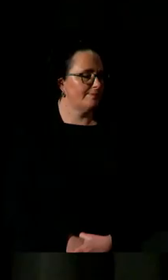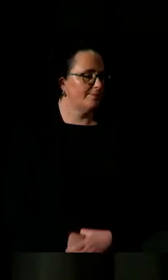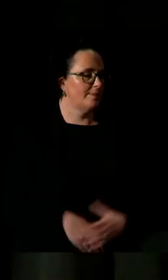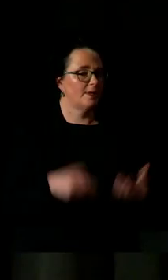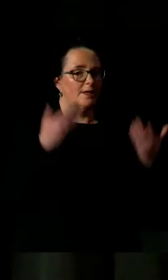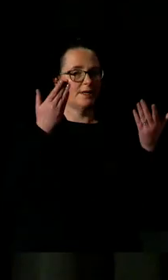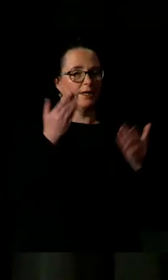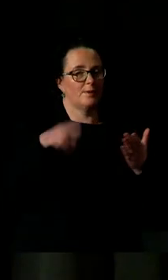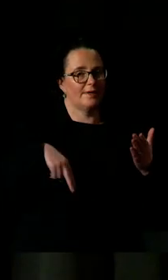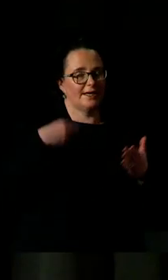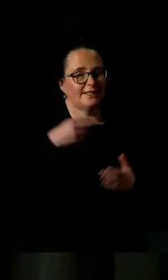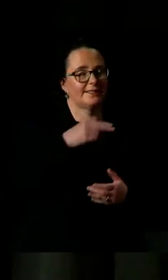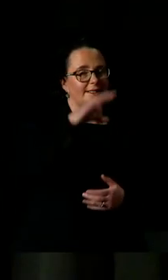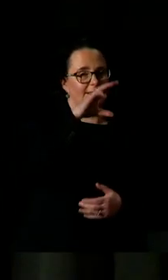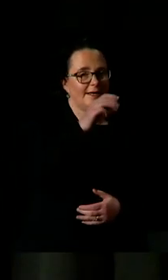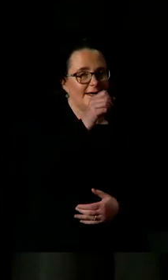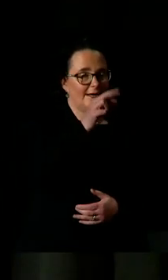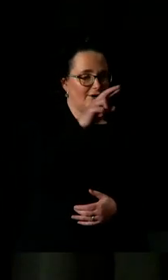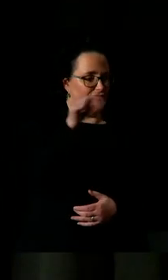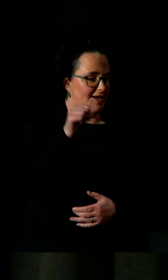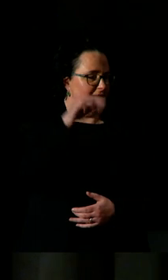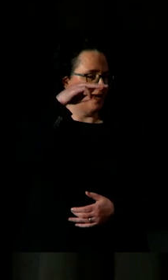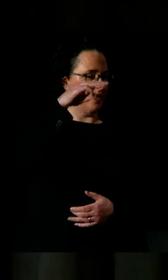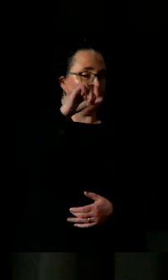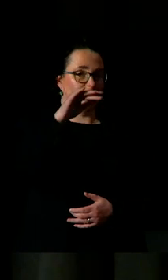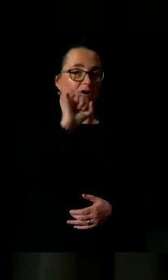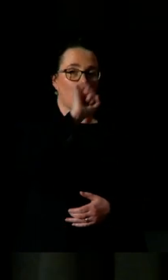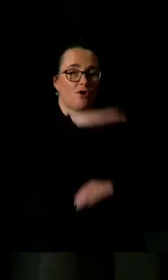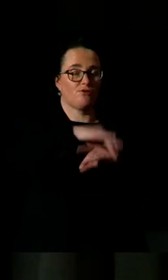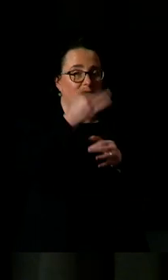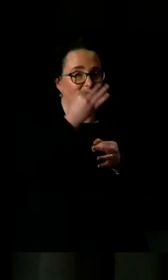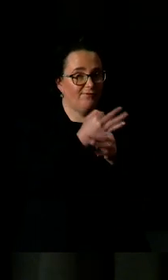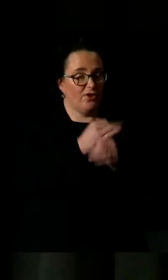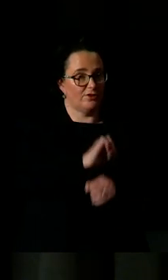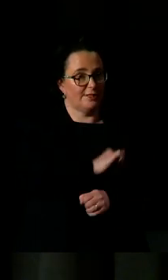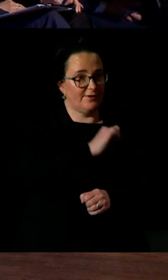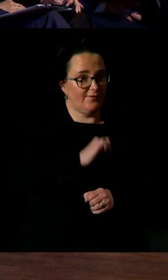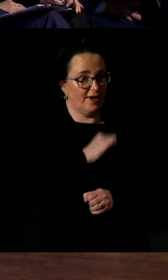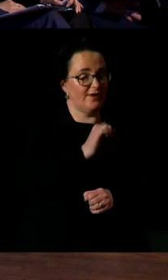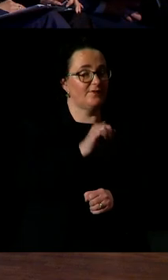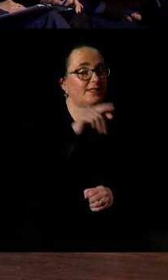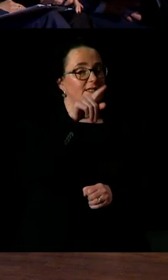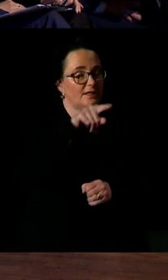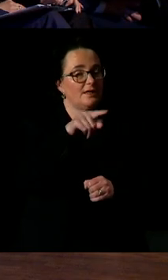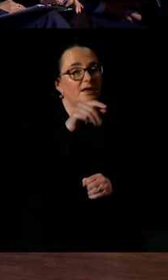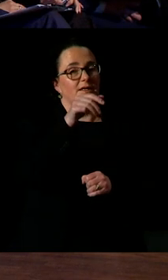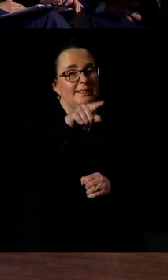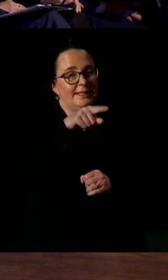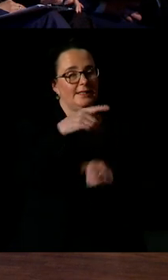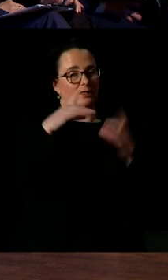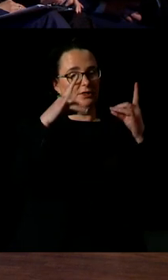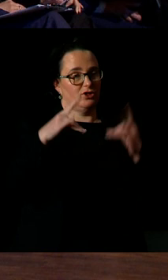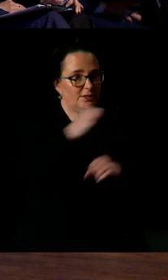I invite Karina Camerino, whose grandfather Enzo survived Auschwitz-Birkenau, but who lost many